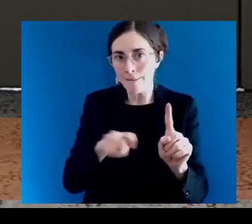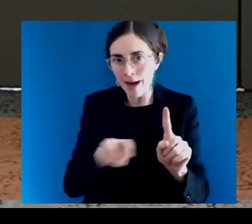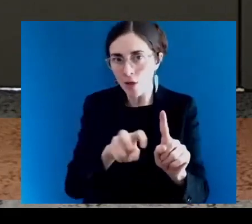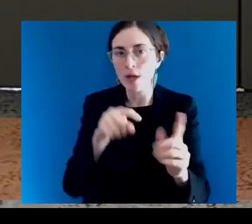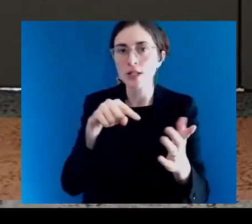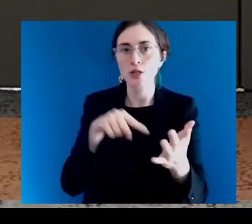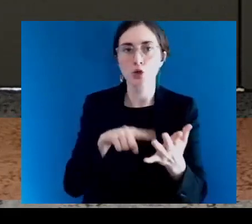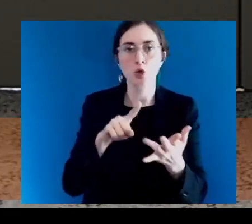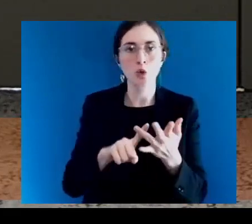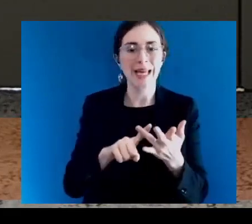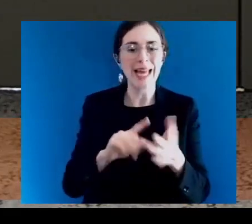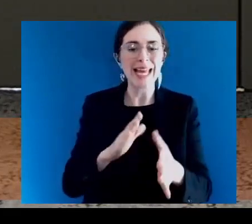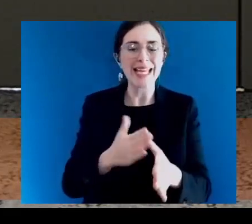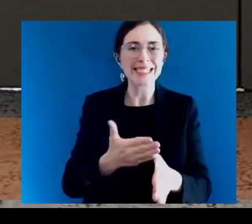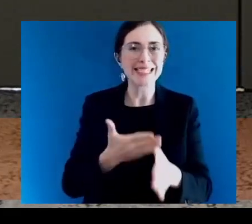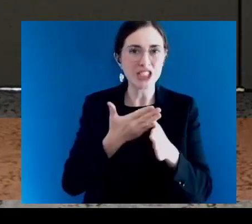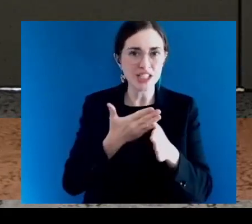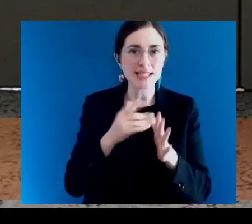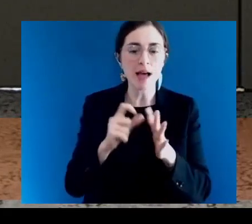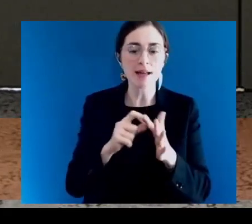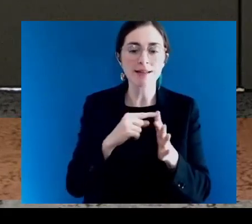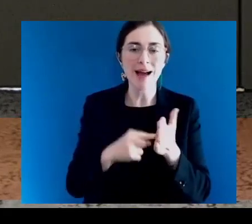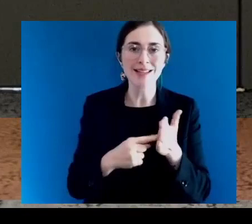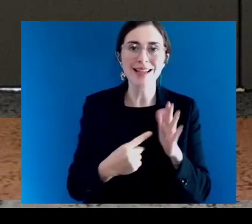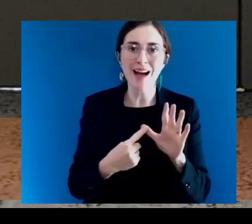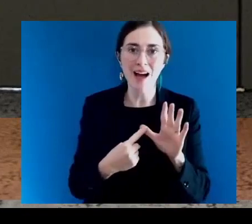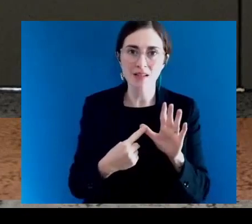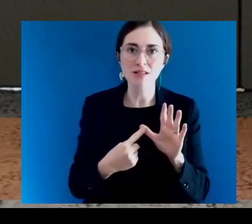sovereignty policy.